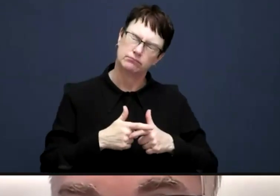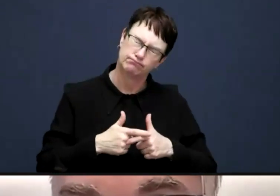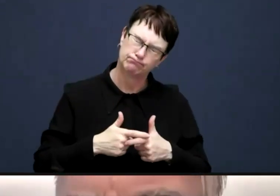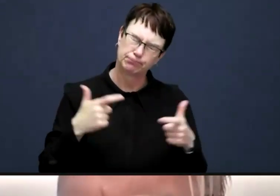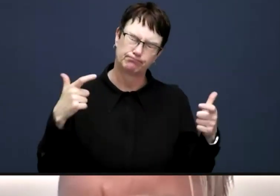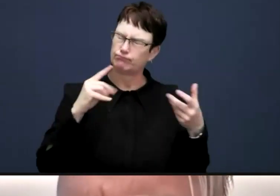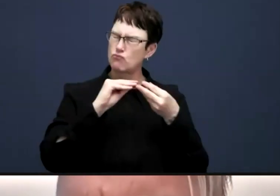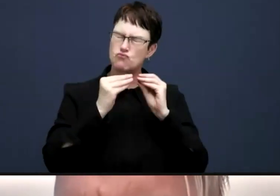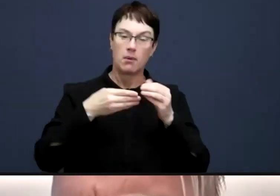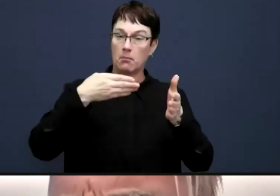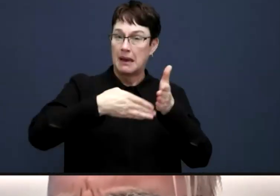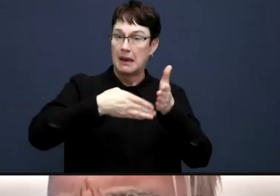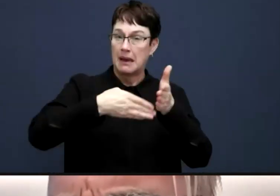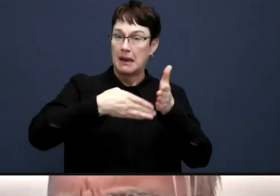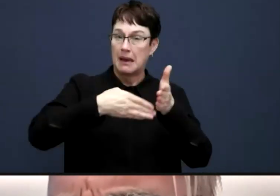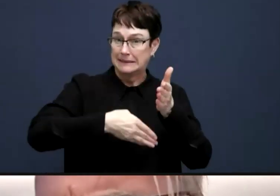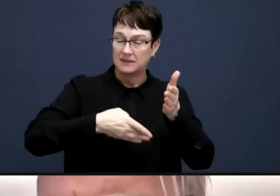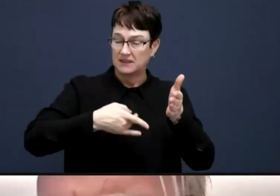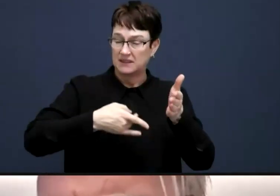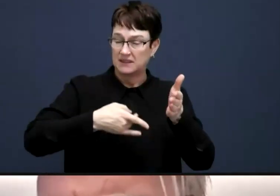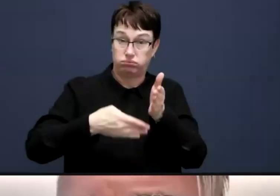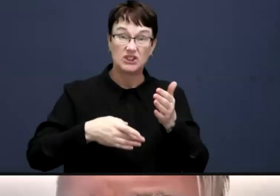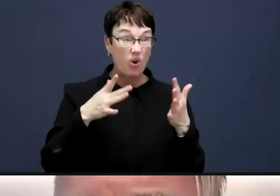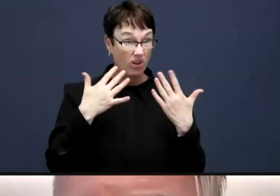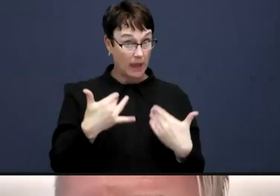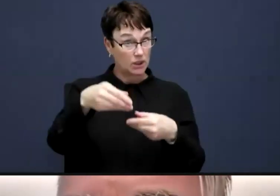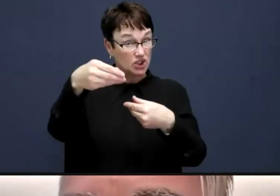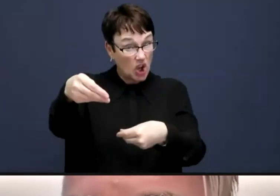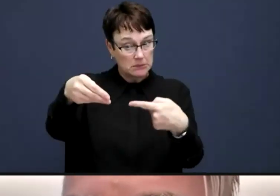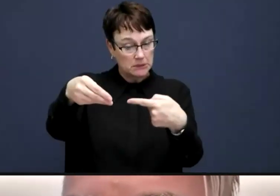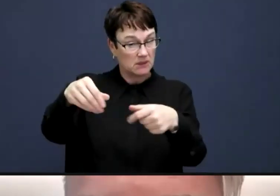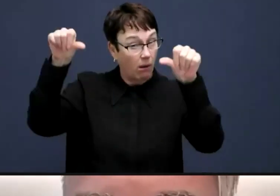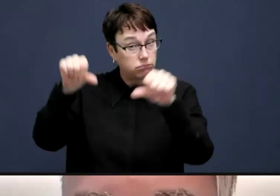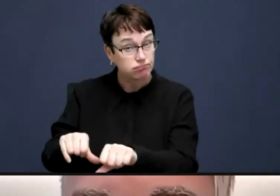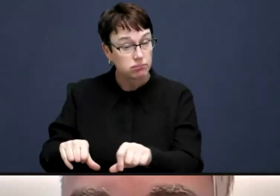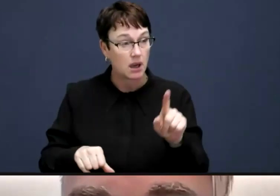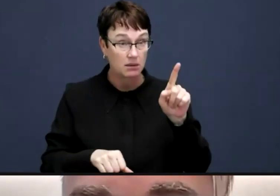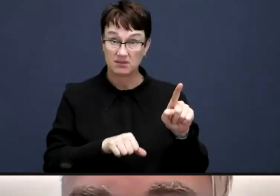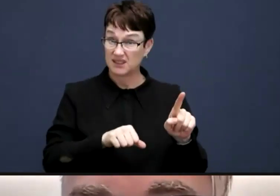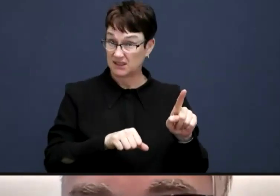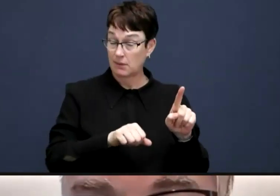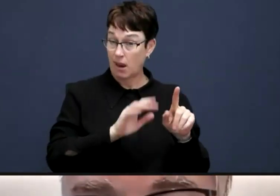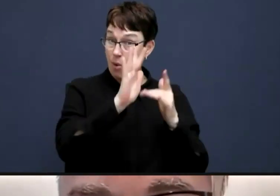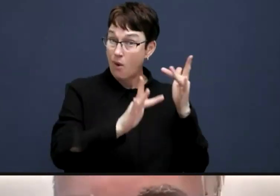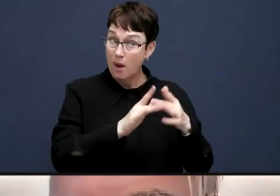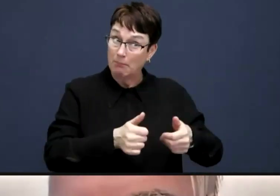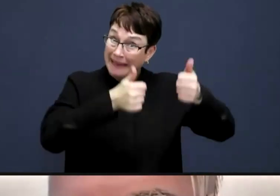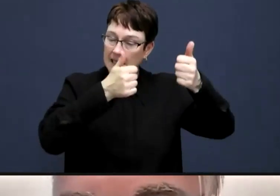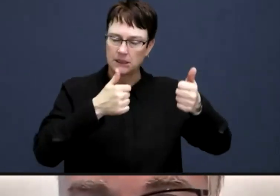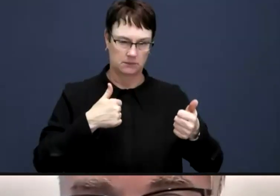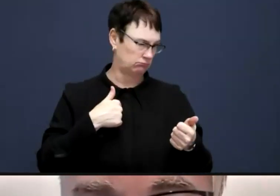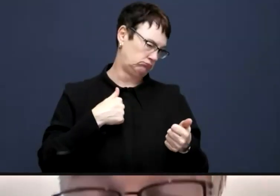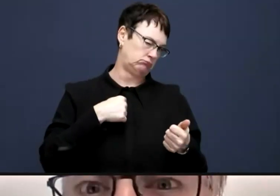So I don't know if documents are really that much better, that much worse off compared to the rest of the web. So just as one key statement